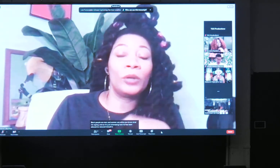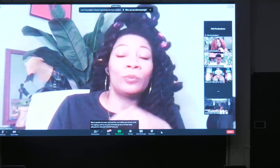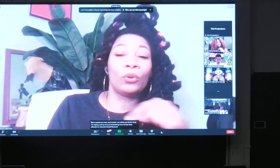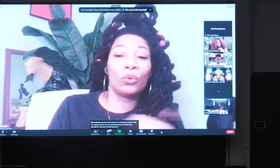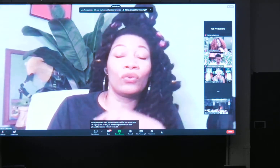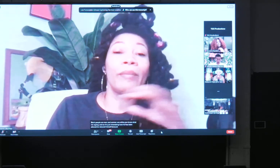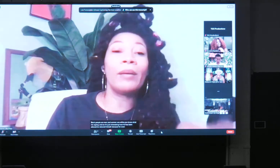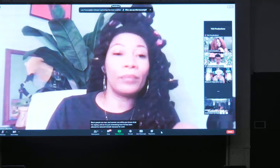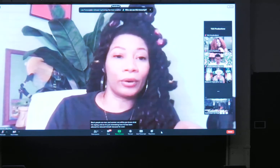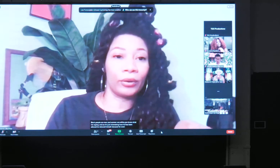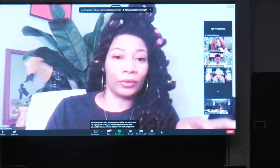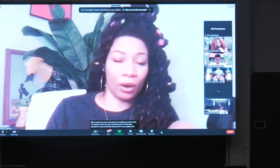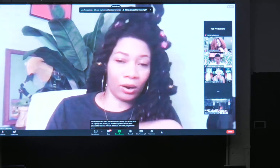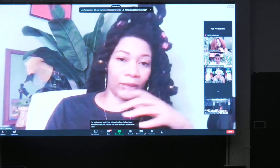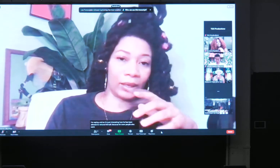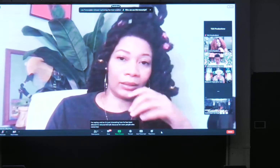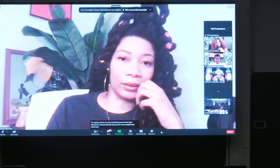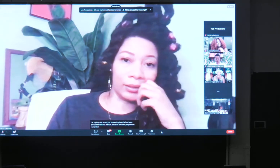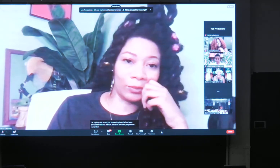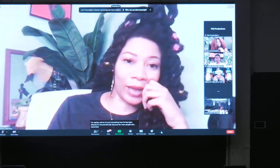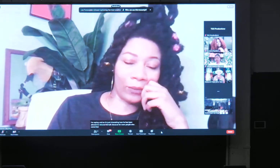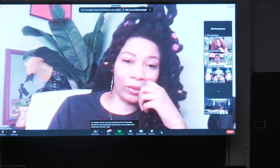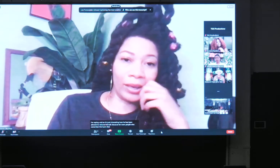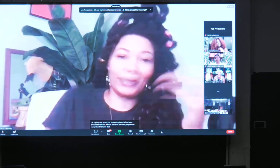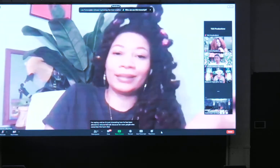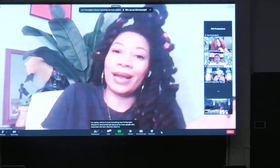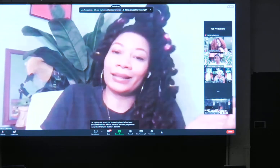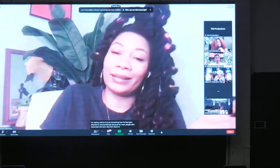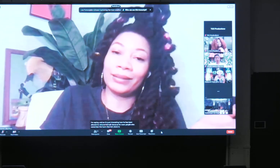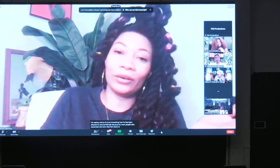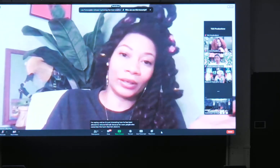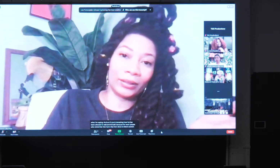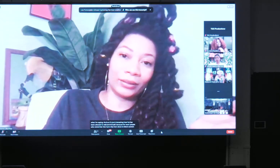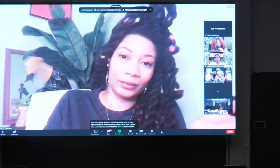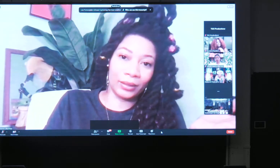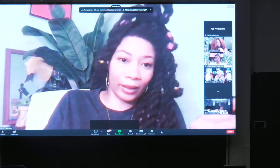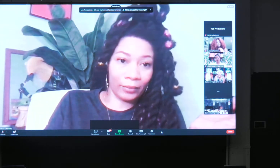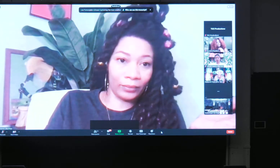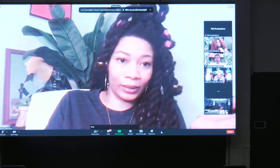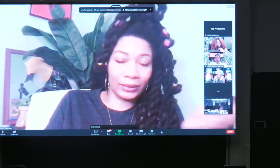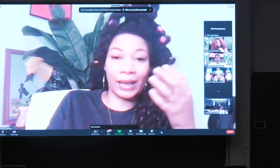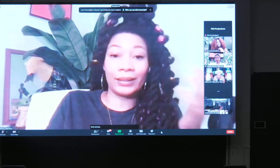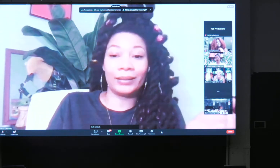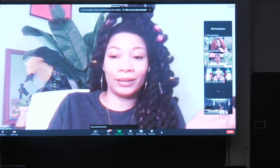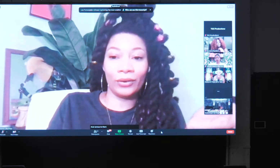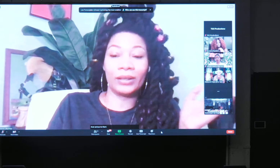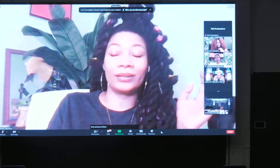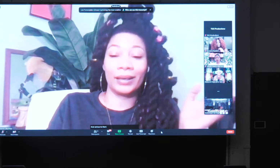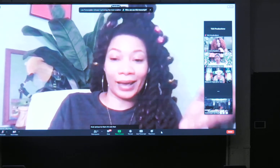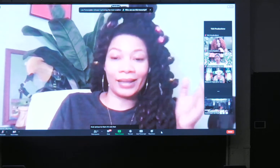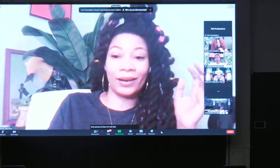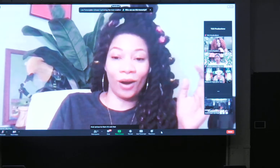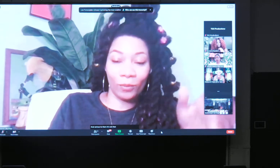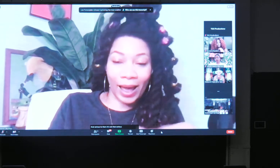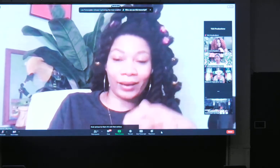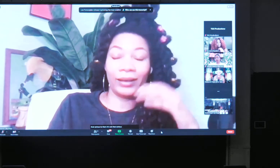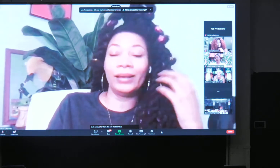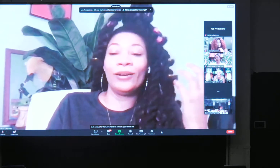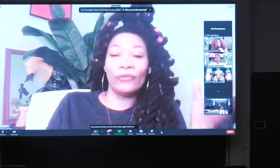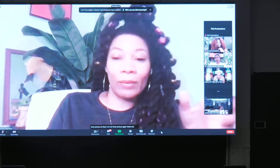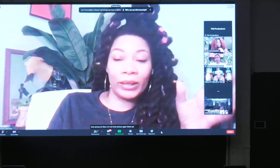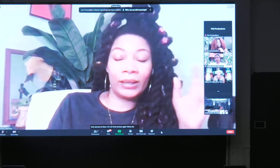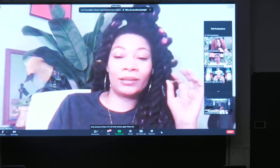even people who remember the harm that he's done to Black women, it's not that serious to them. It's not that serious. Again, there are